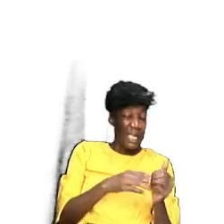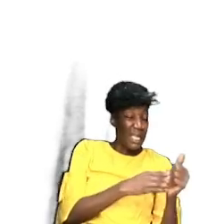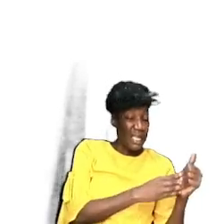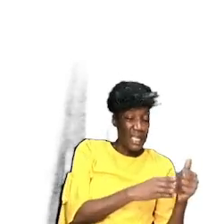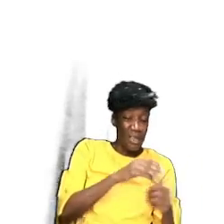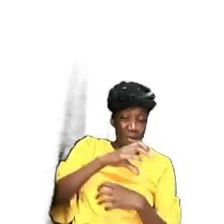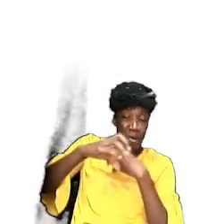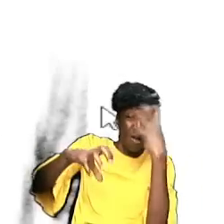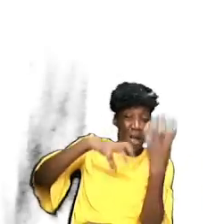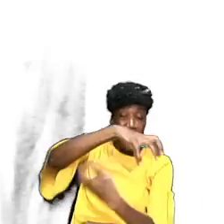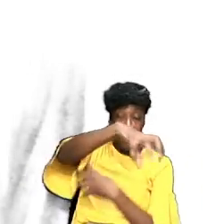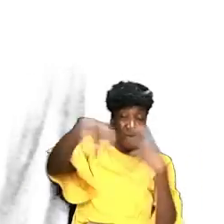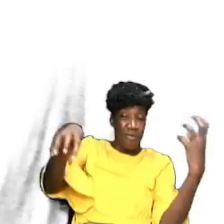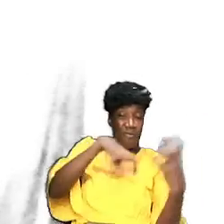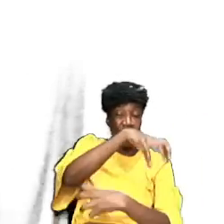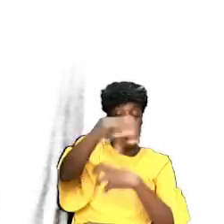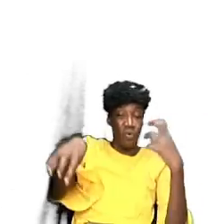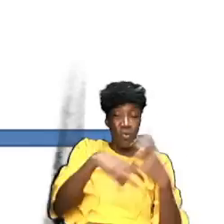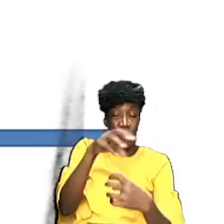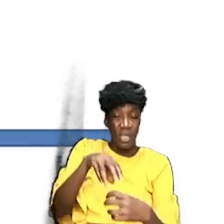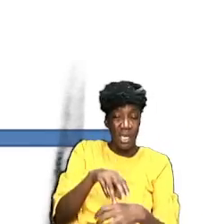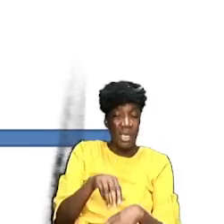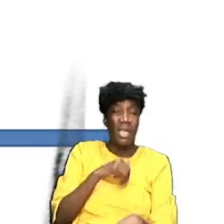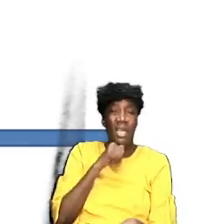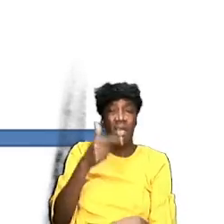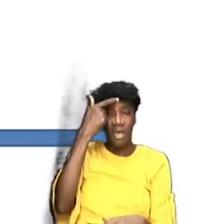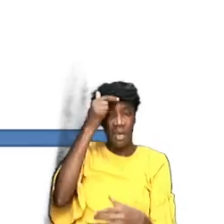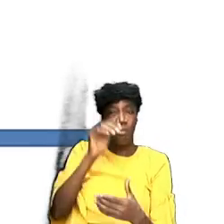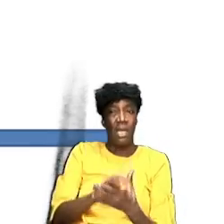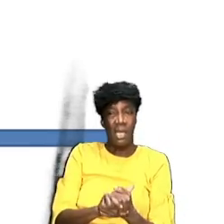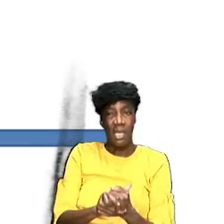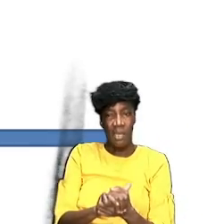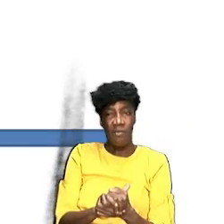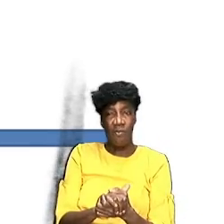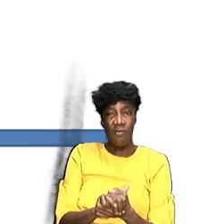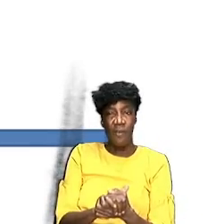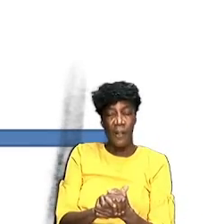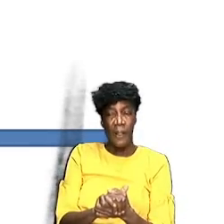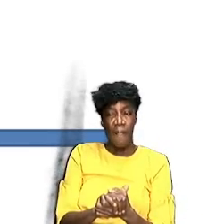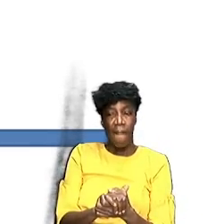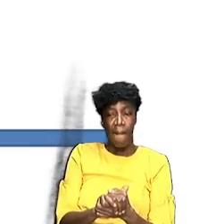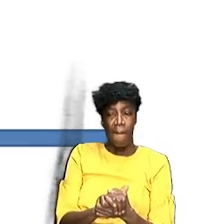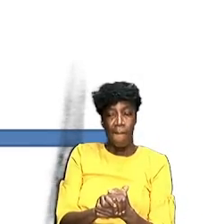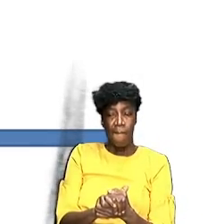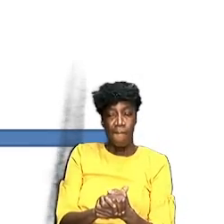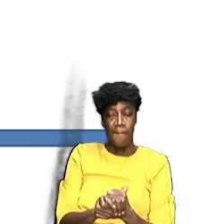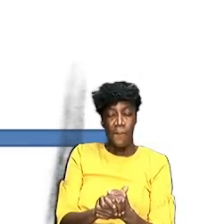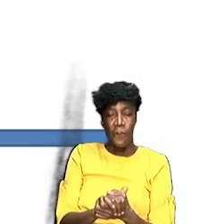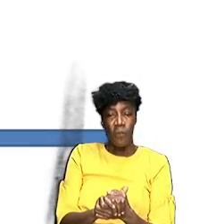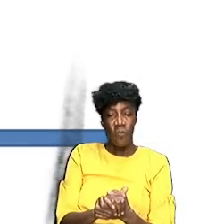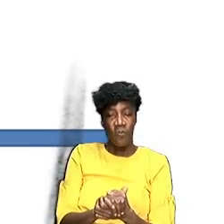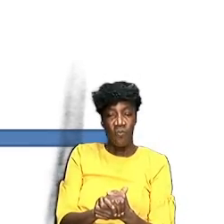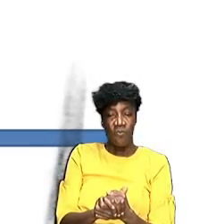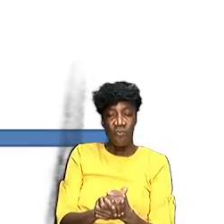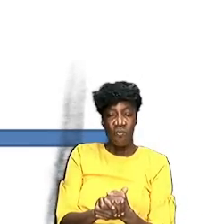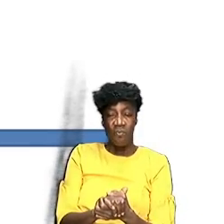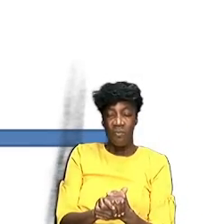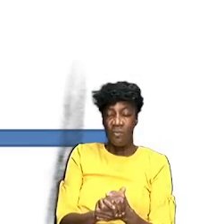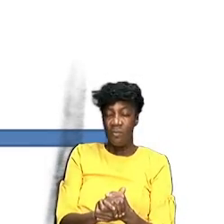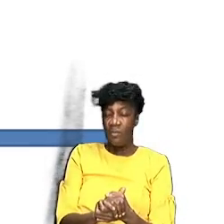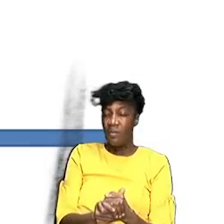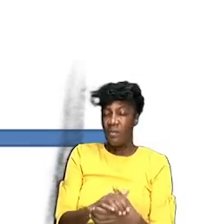confusion. Confusion is going to lead to unbelief, praise God. And unbelief will eventually lead us into